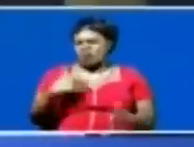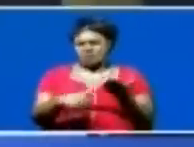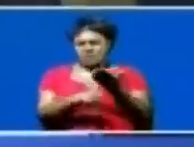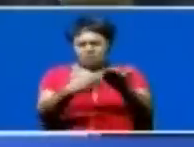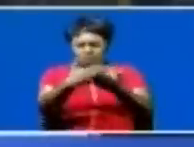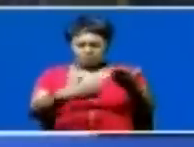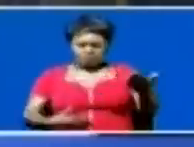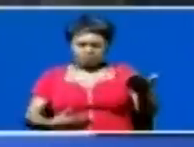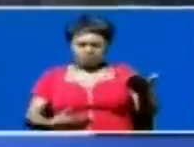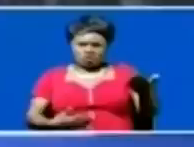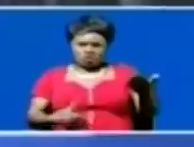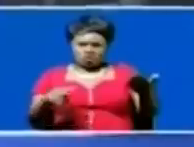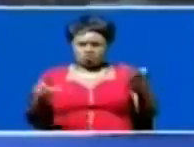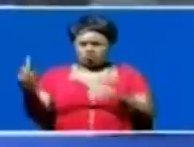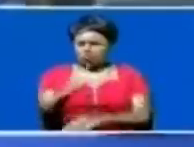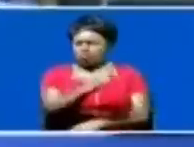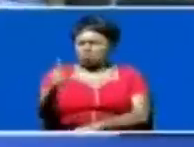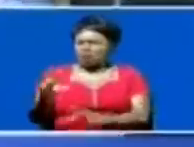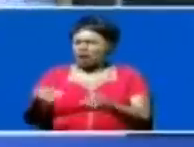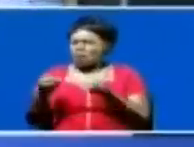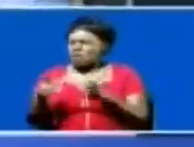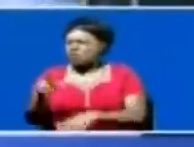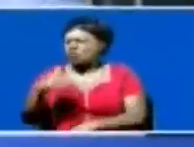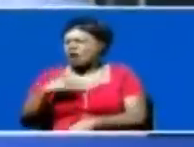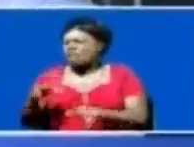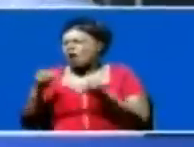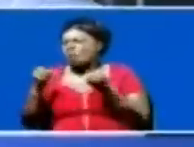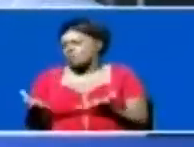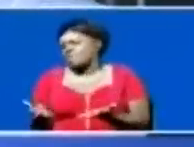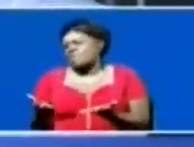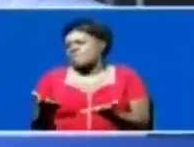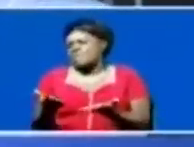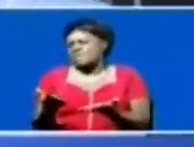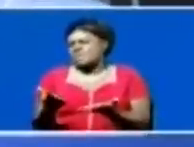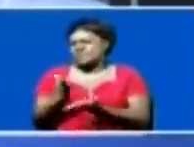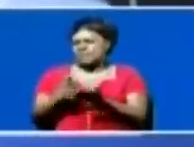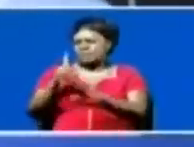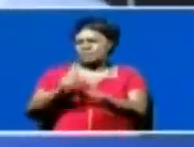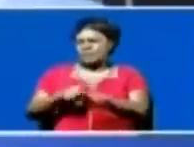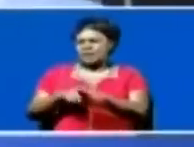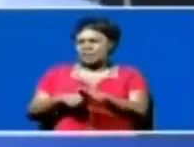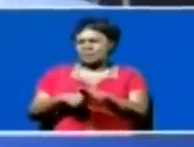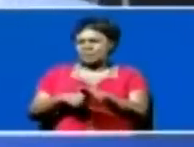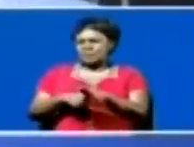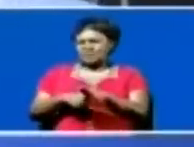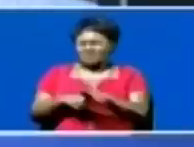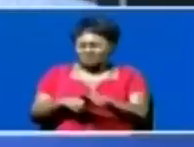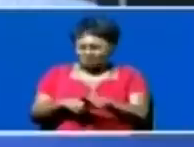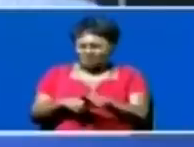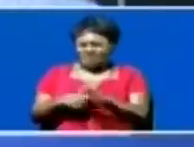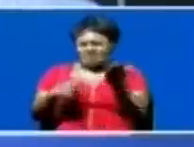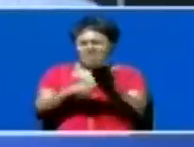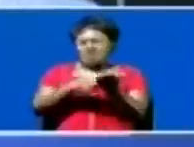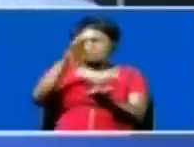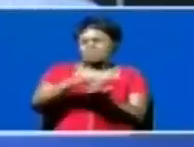I could see you crossing the floor. What number were you having? And we do understand at some point some lists were also snatched from you.